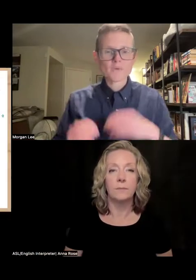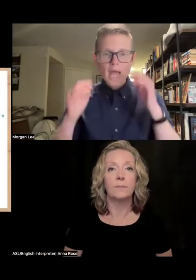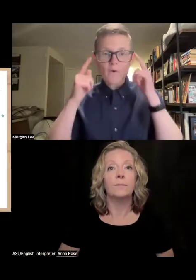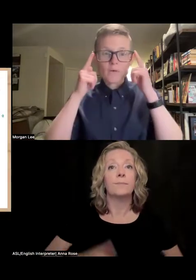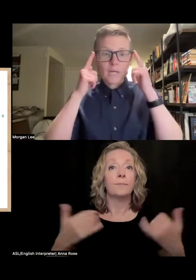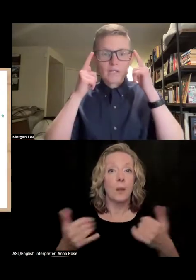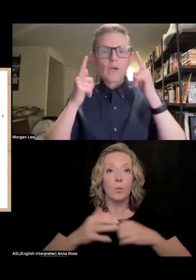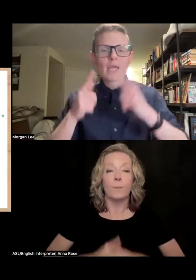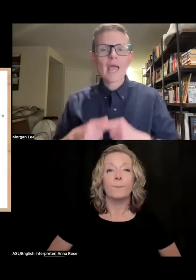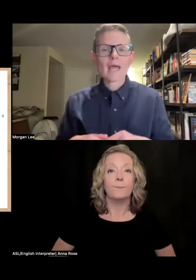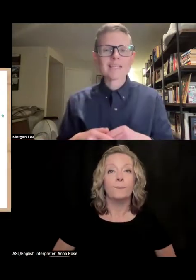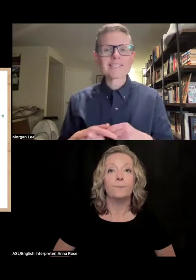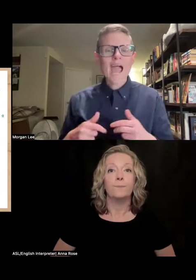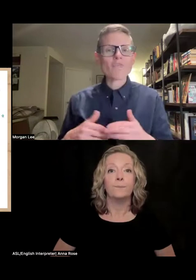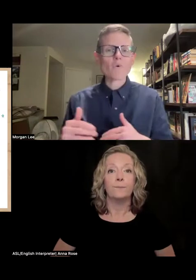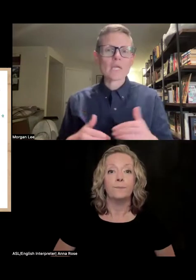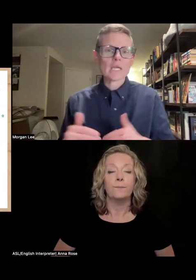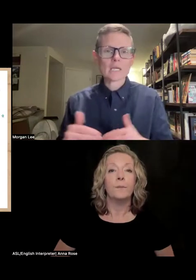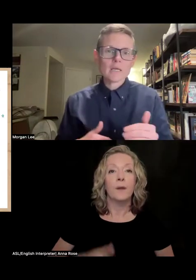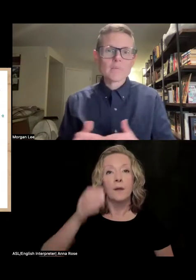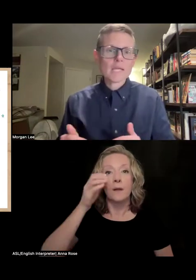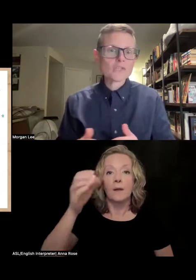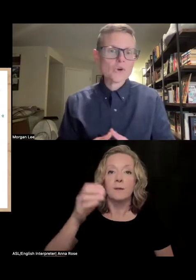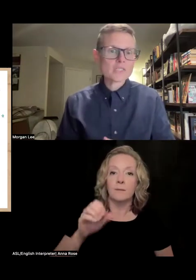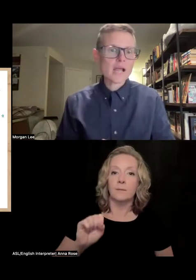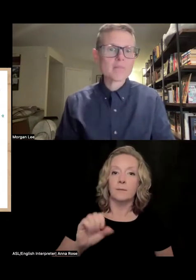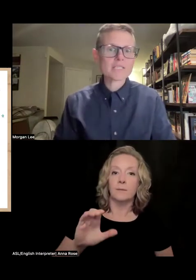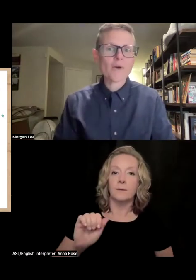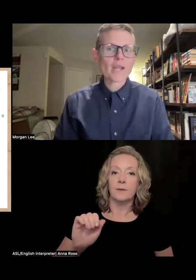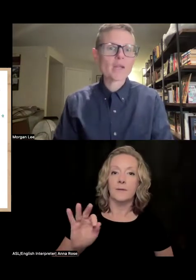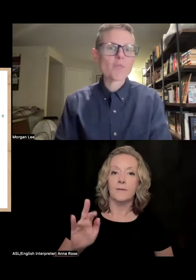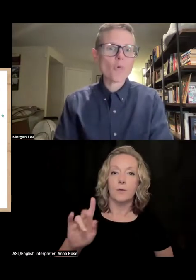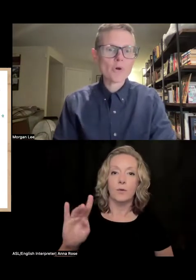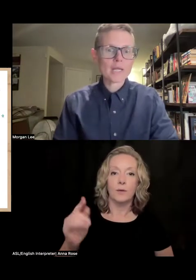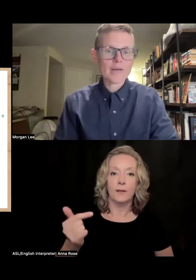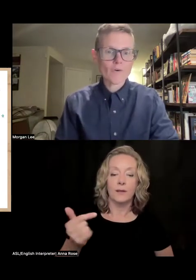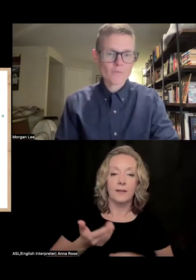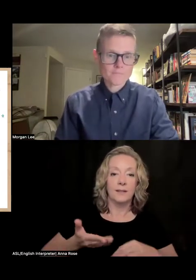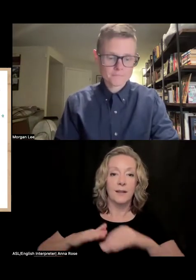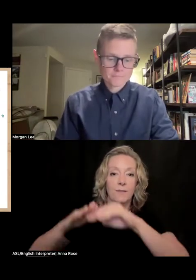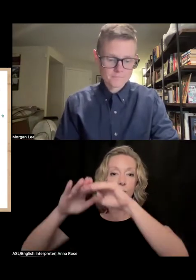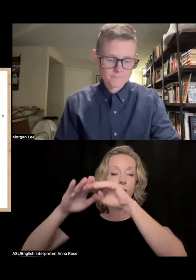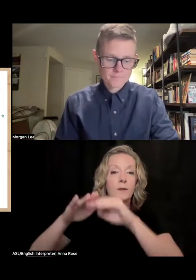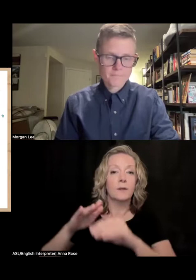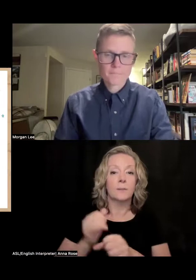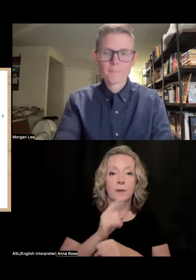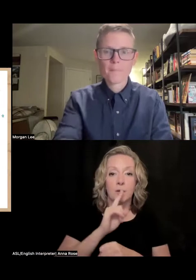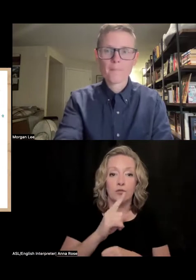Okay, so now looking at scaffolding, making sure assignments are at an appropriate level.